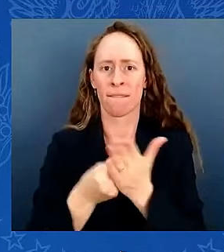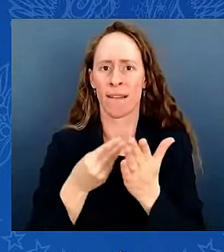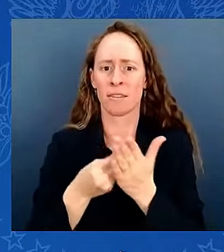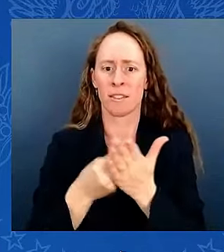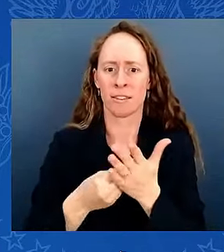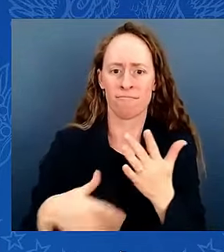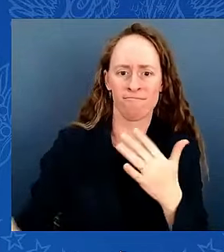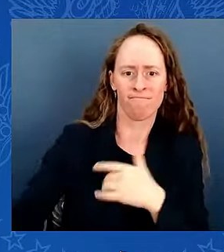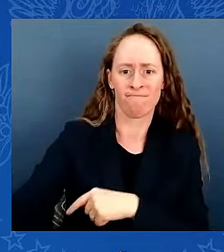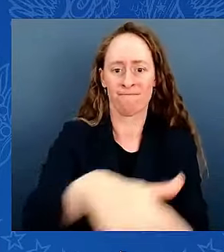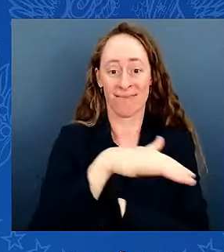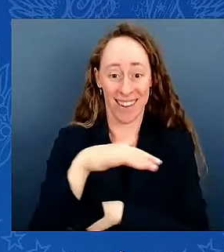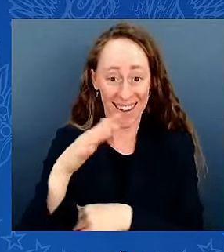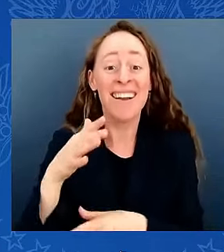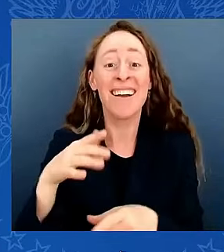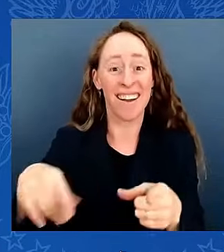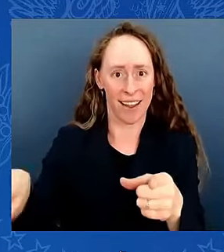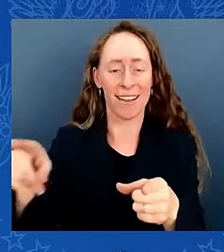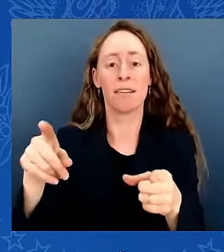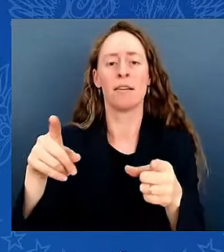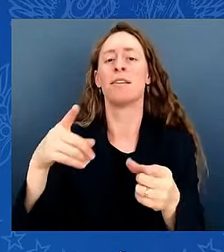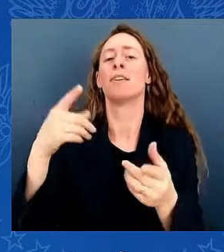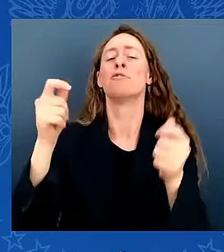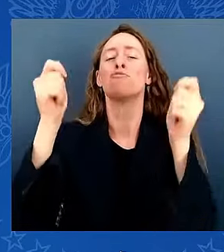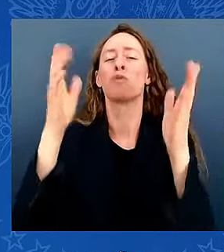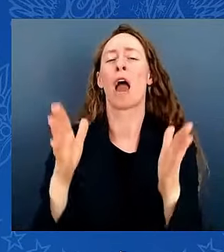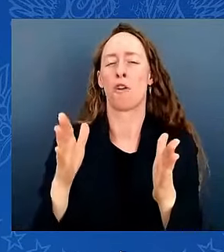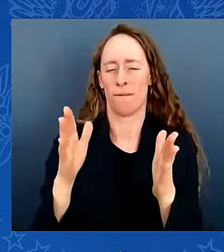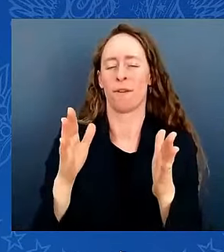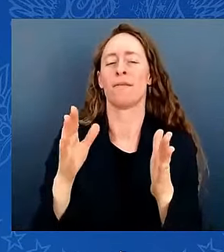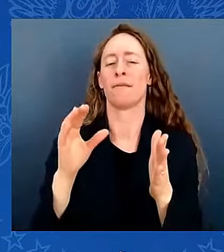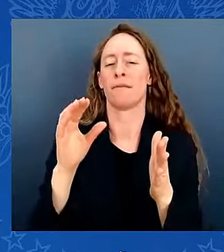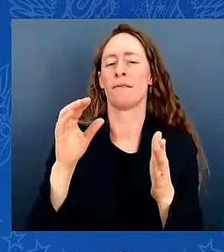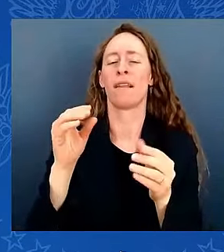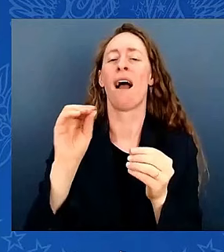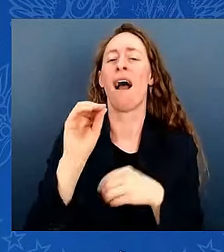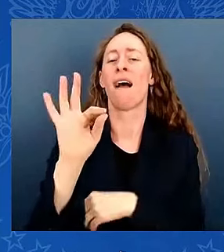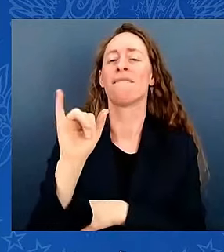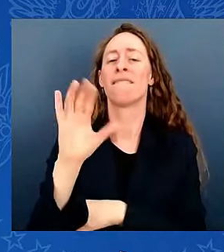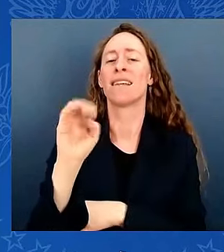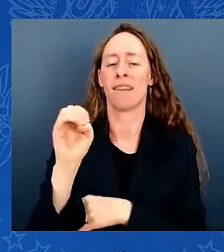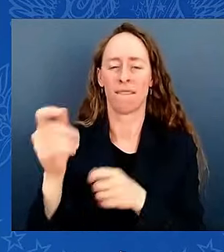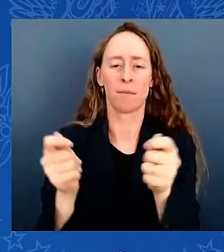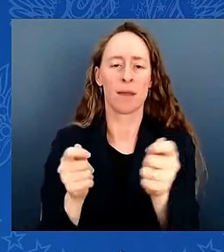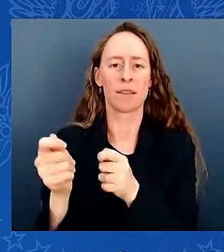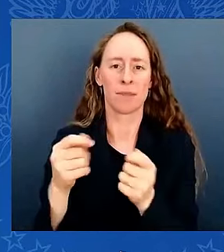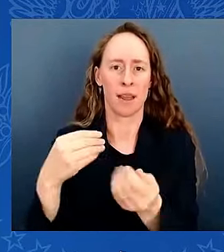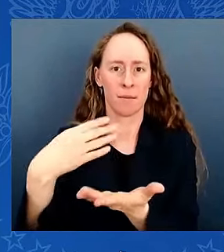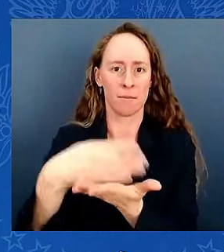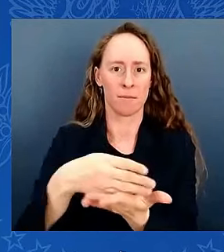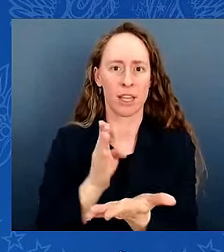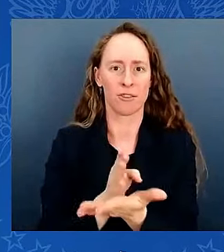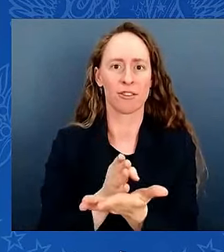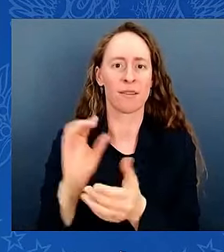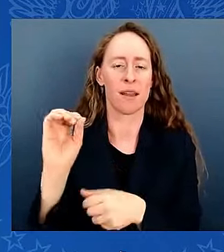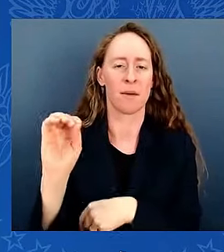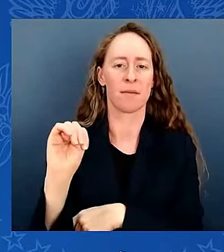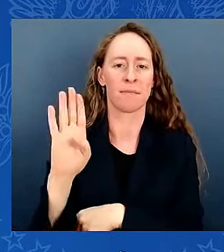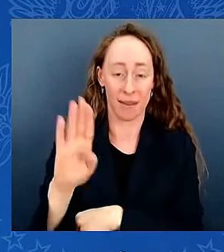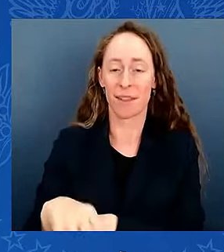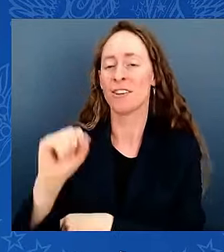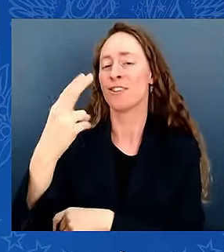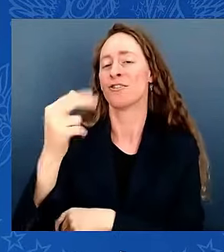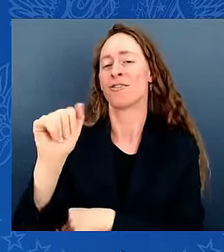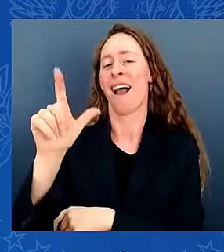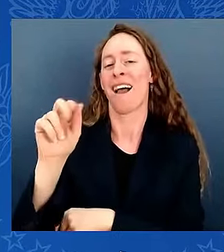Director of Office Management and Budget, Shalonda Young, actress, producer, my loved one, Marseille